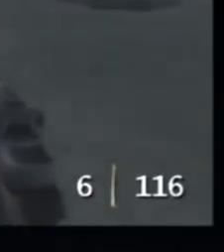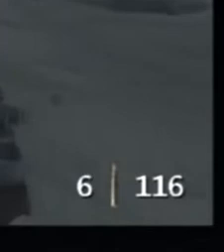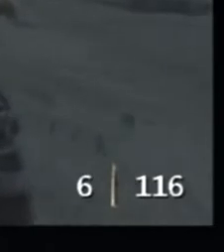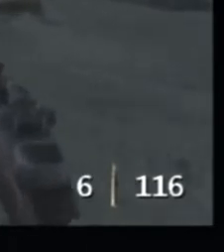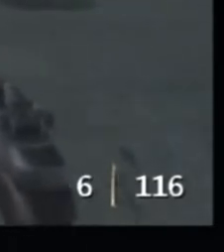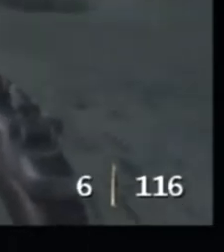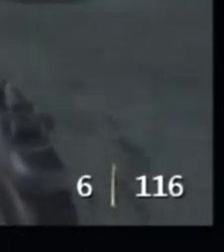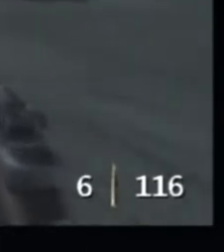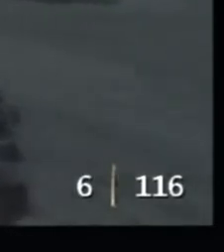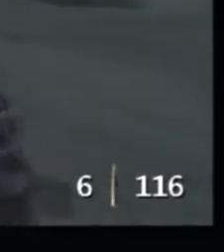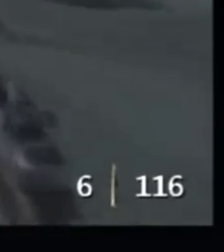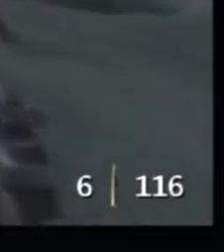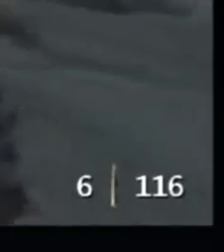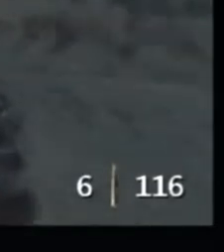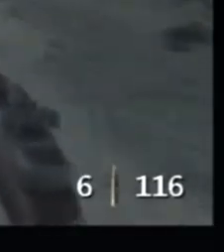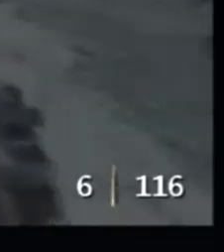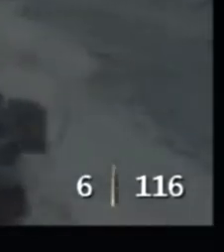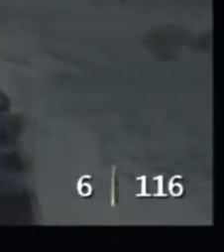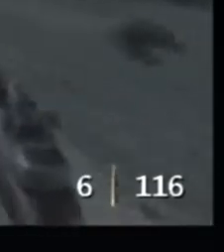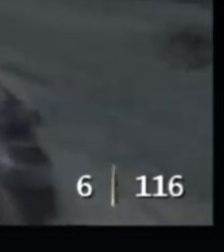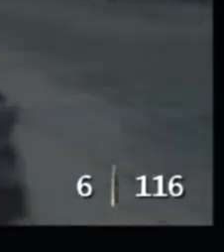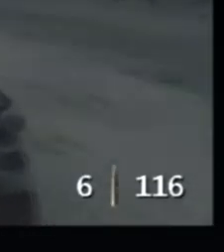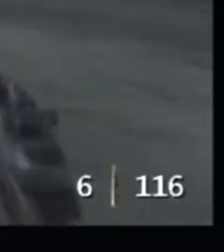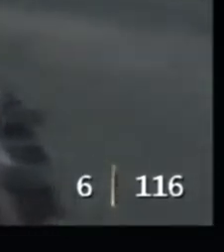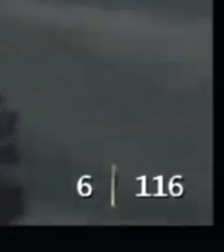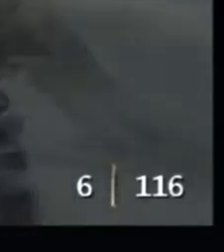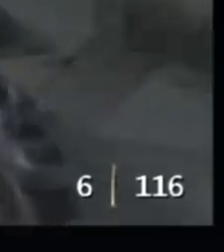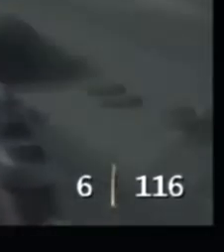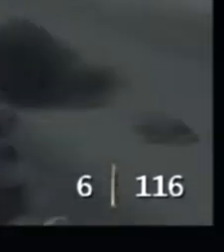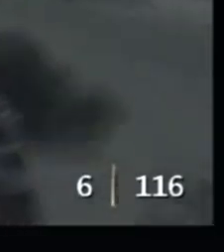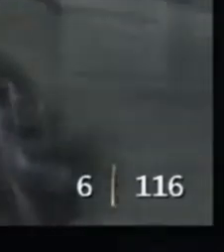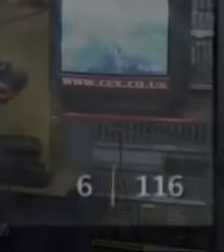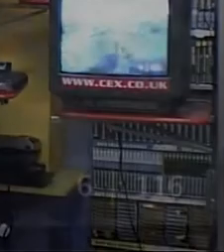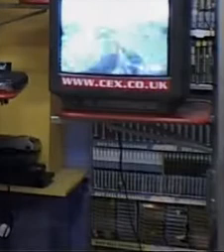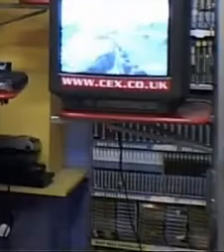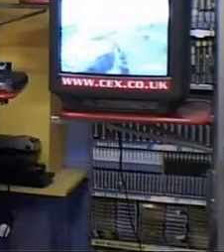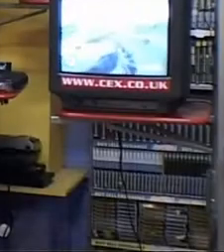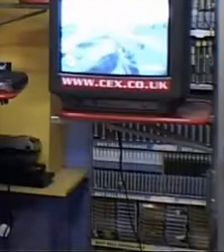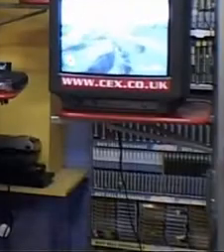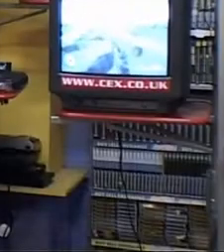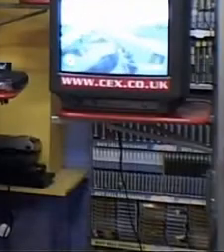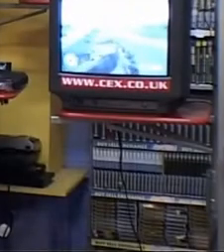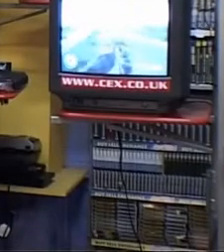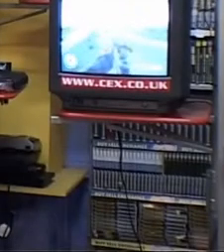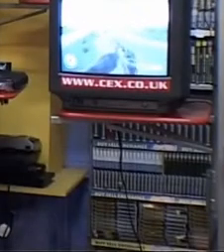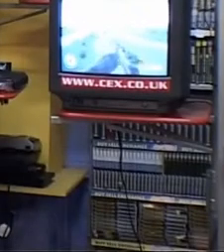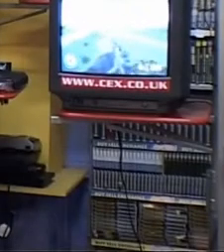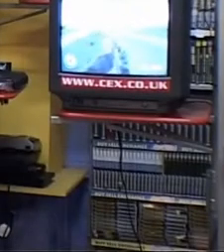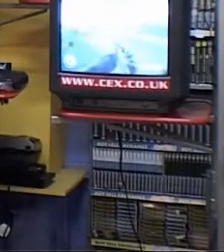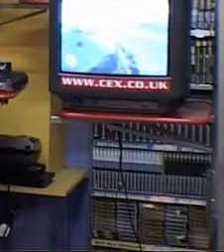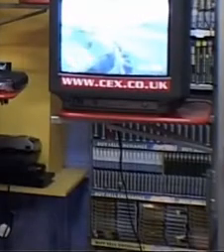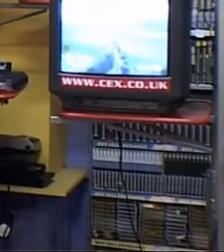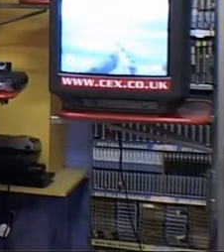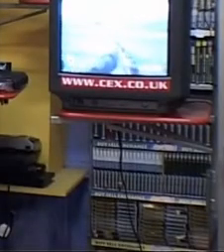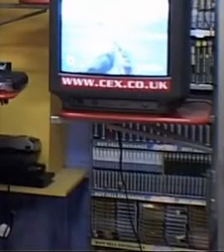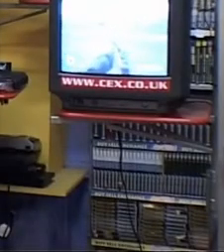Again, always worth going back to the shoreline here, because a lot of health gets washed up on the beach. You've got medical canteens, ammo, and all sorts down here.